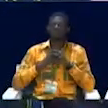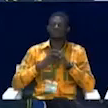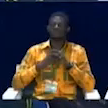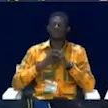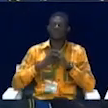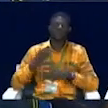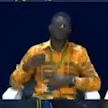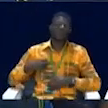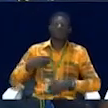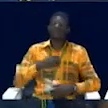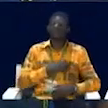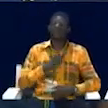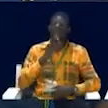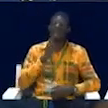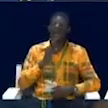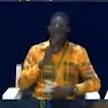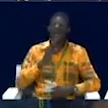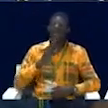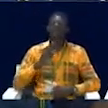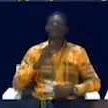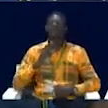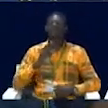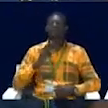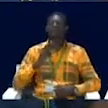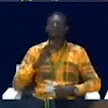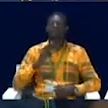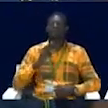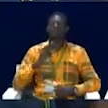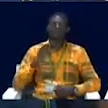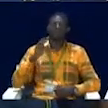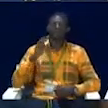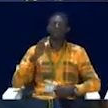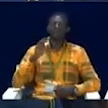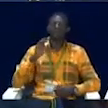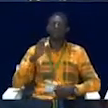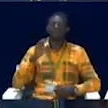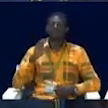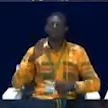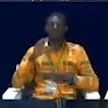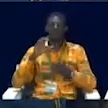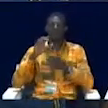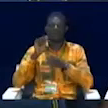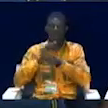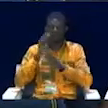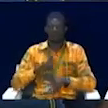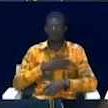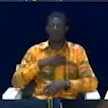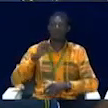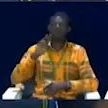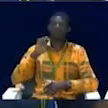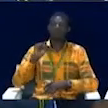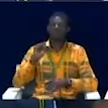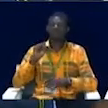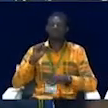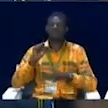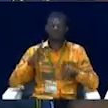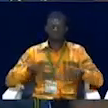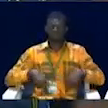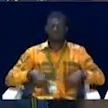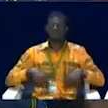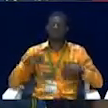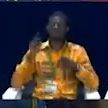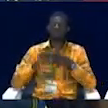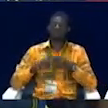We are Commodore and Mrs. Samuel and Oluwatoyin Shembade, retired, and I'm also